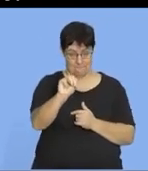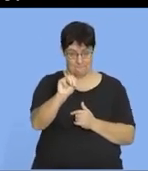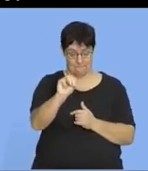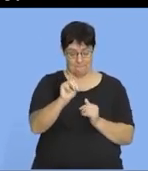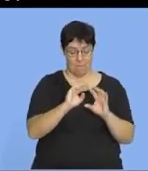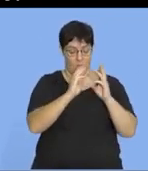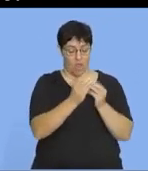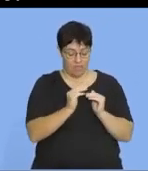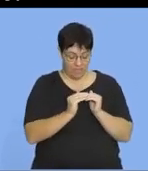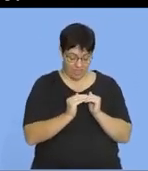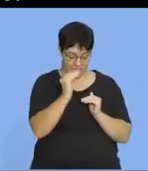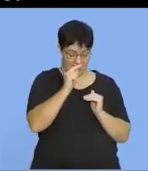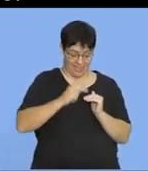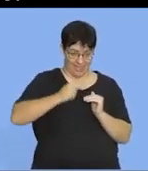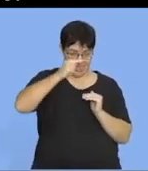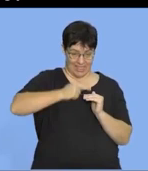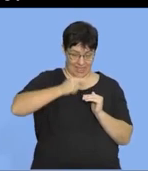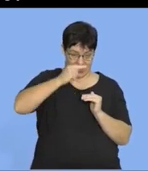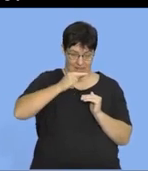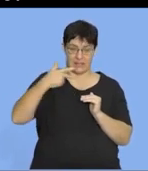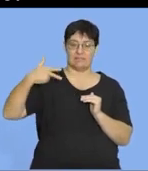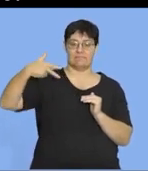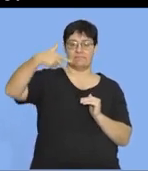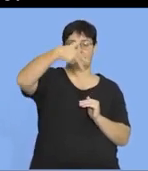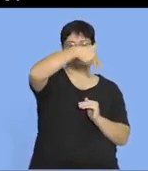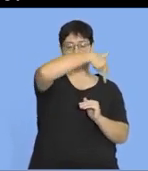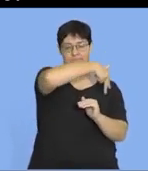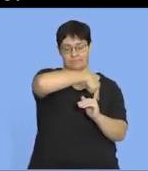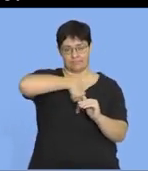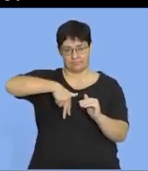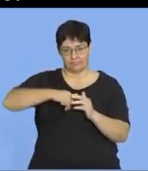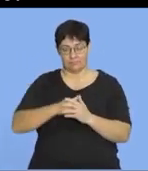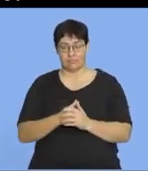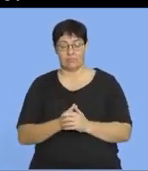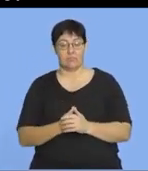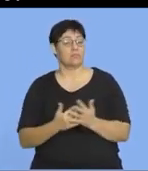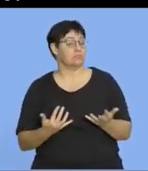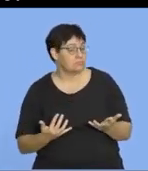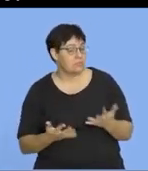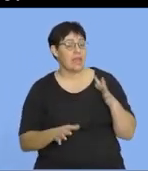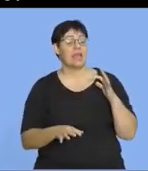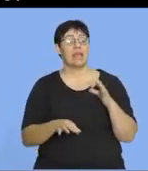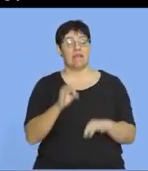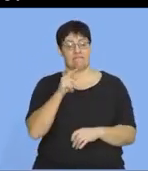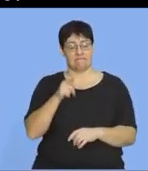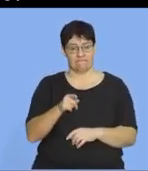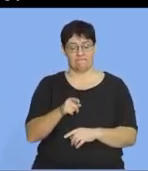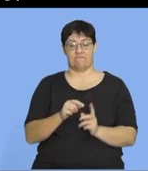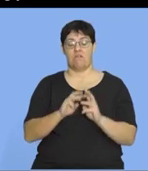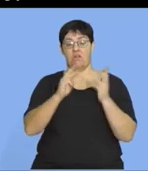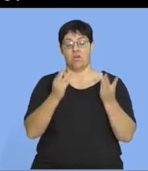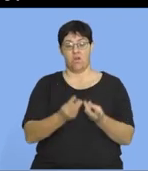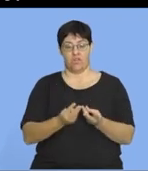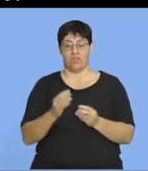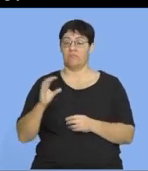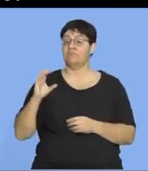kilometers above the Earth's surface the satellite moves if the Earth